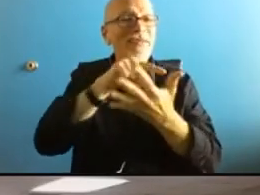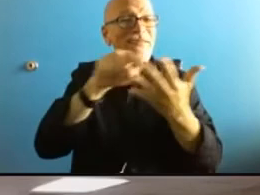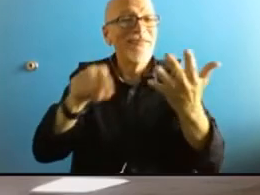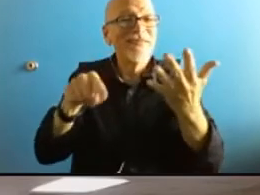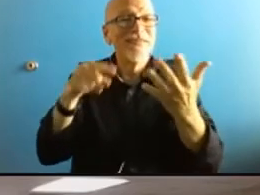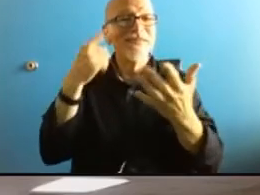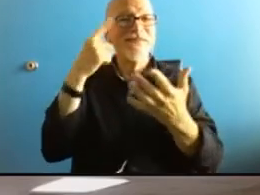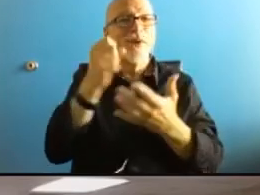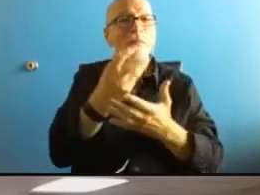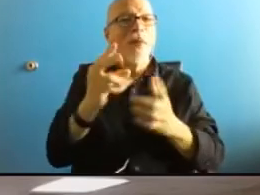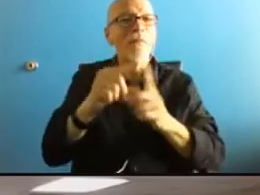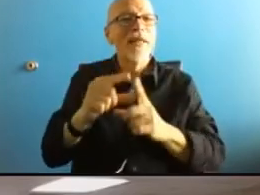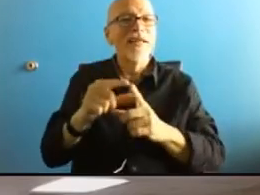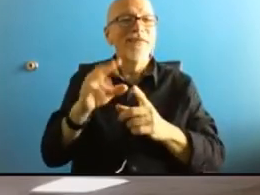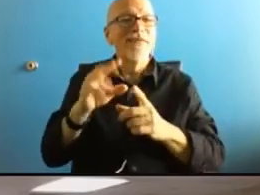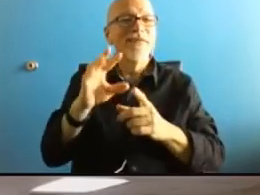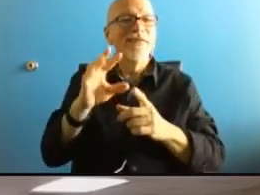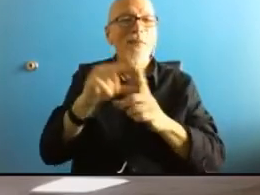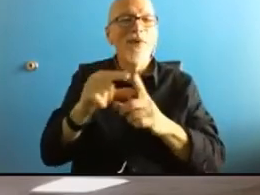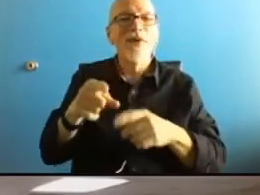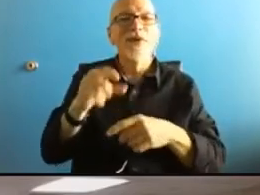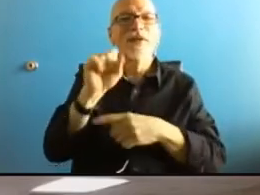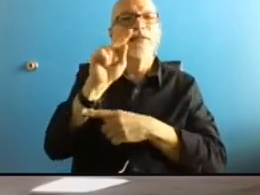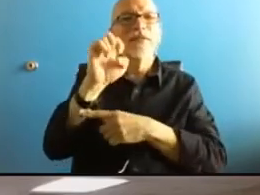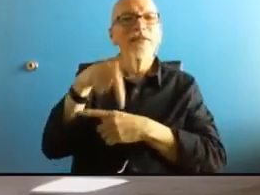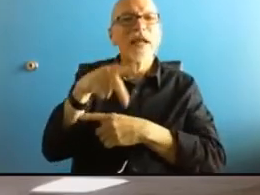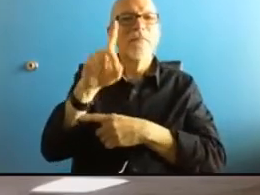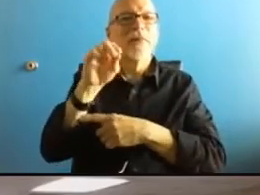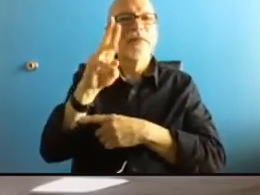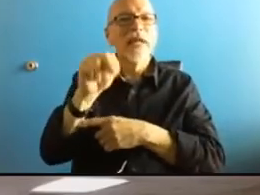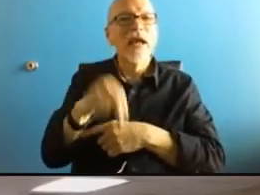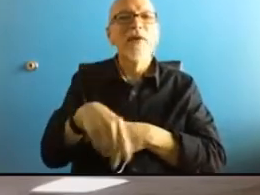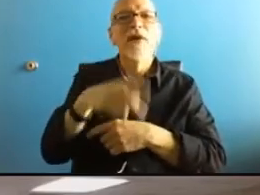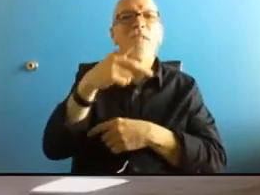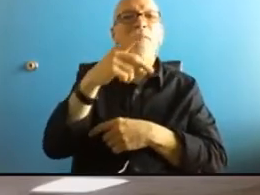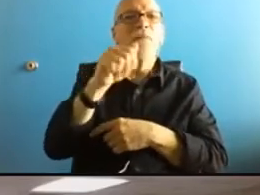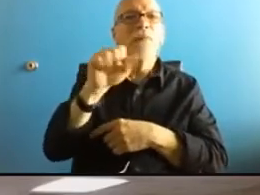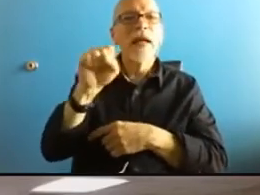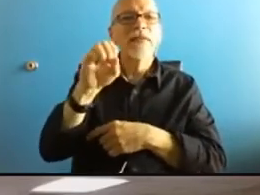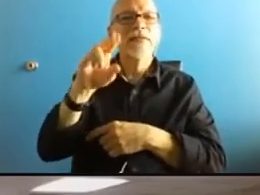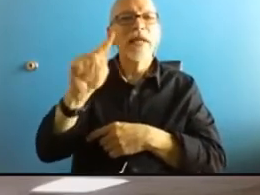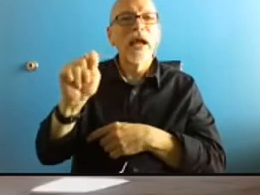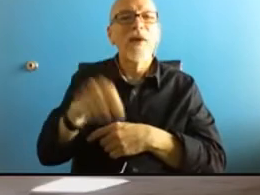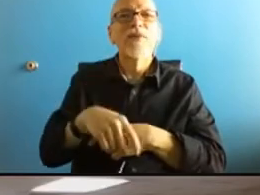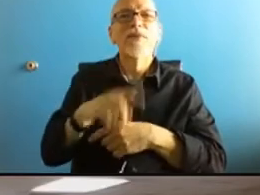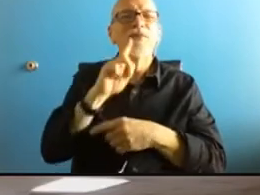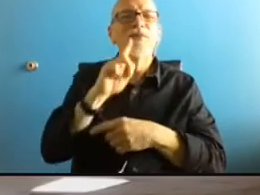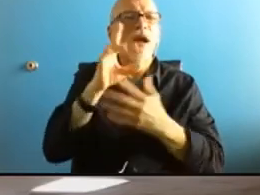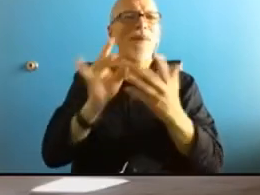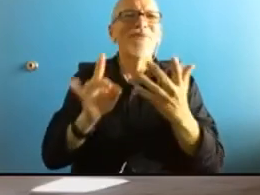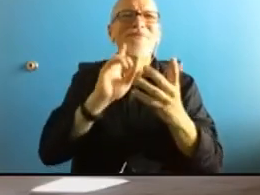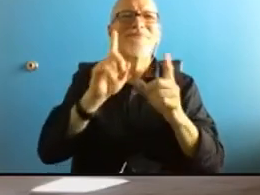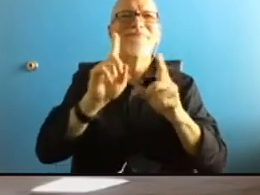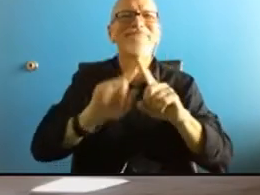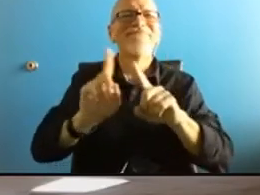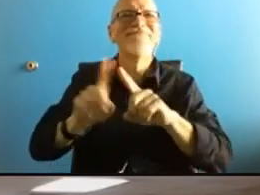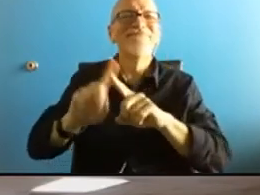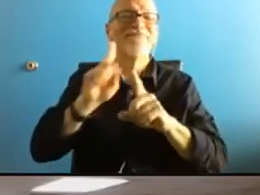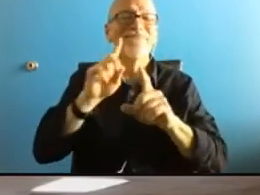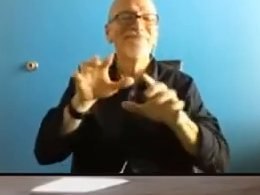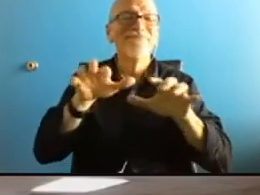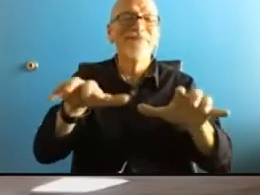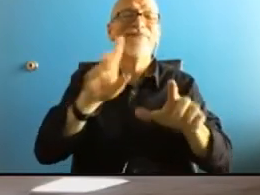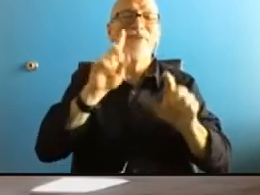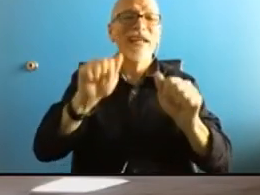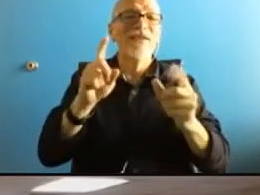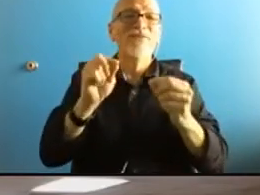multiple meanings of the words. Step down, pass out. The options are really endless of what you could do